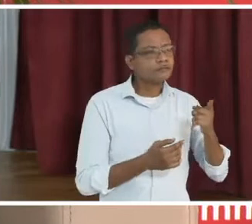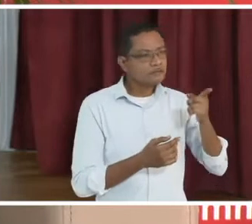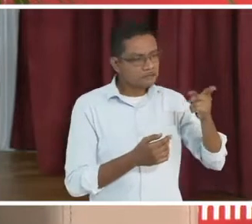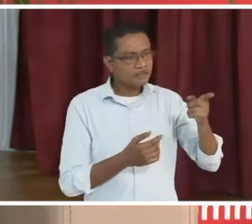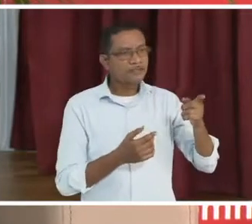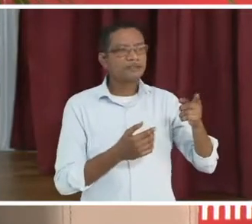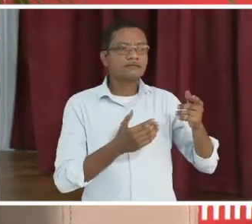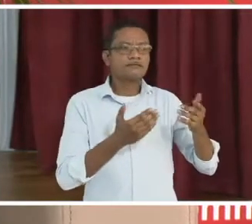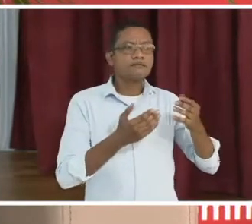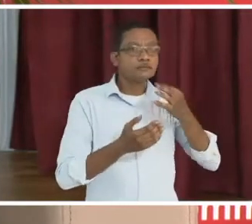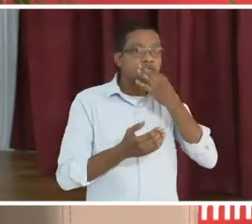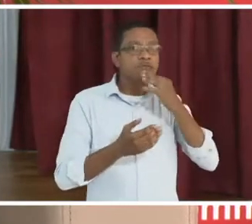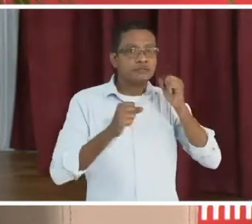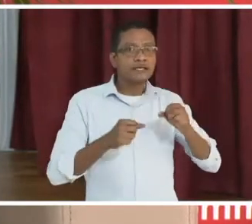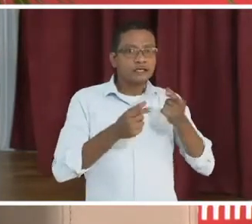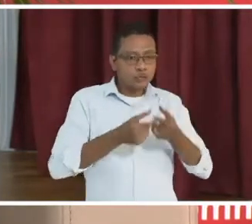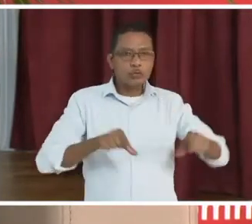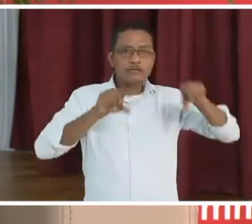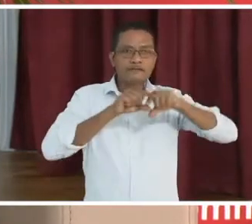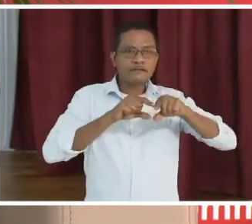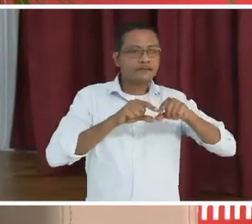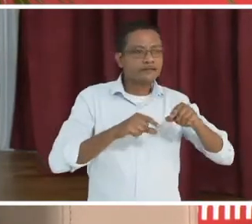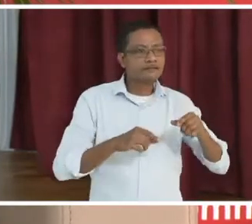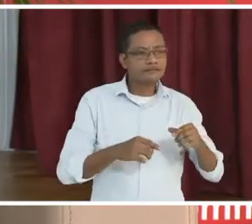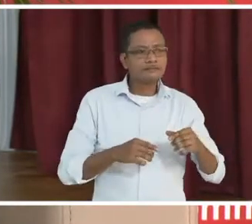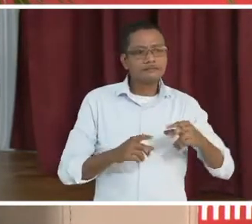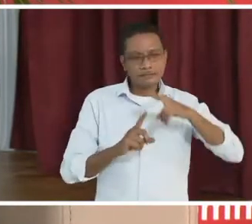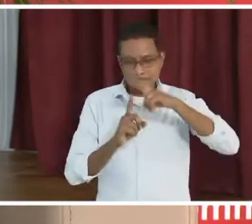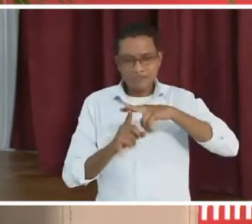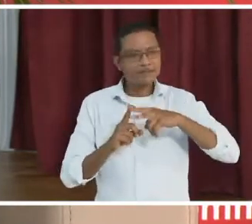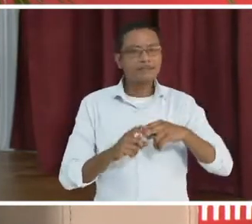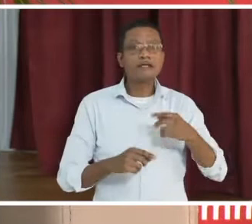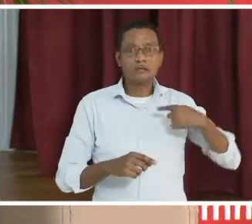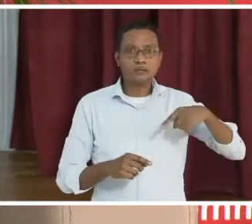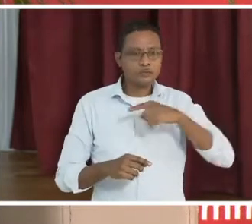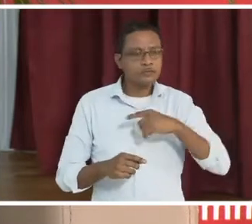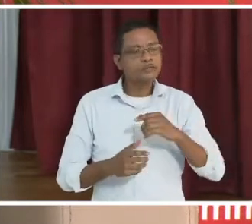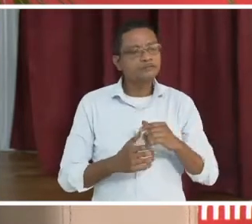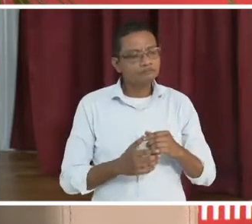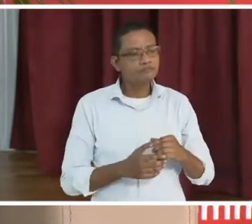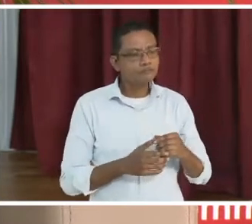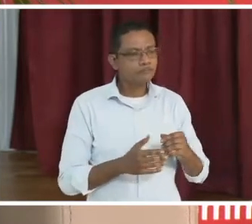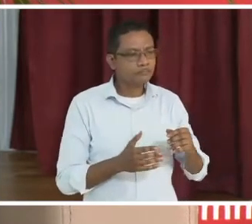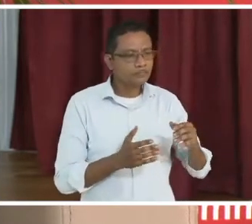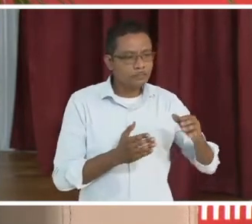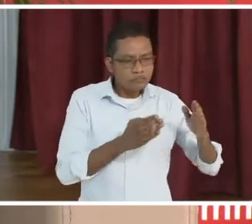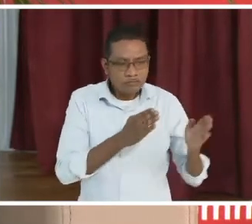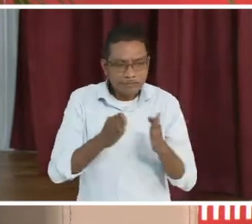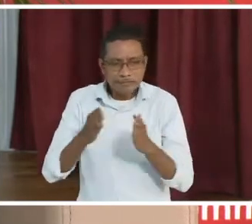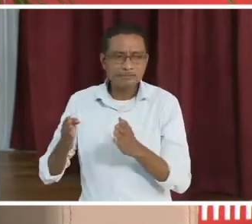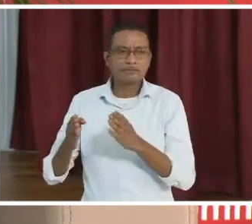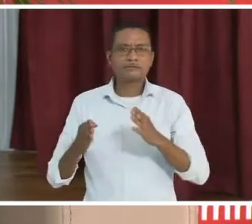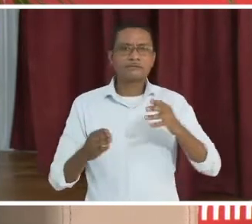pre-qualified. And further to that, we would now entertain the application towards conversion of the mortgage, where